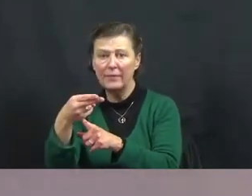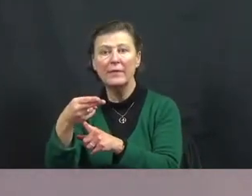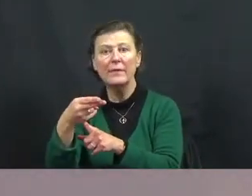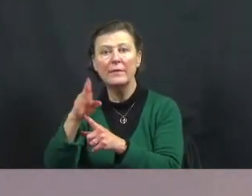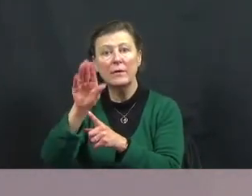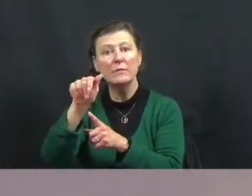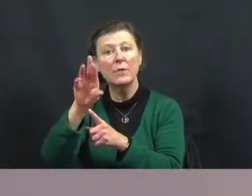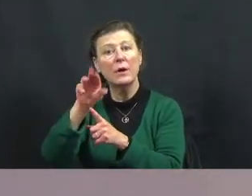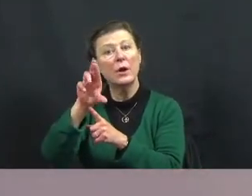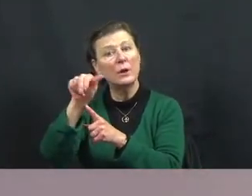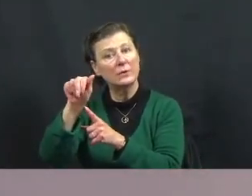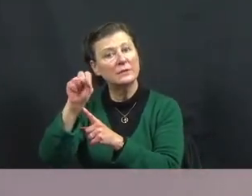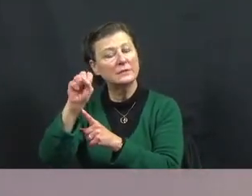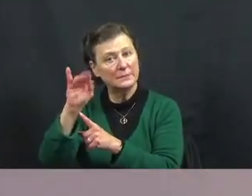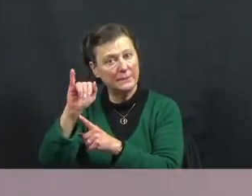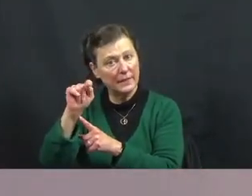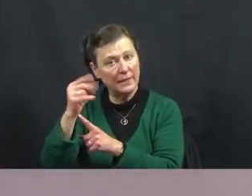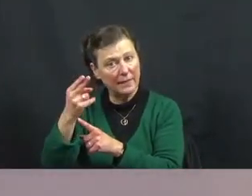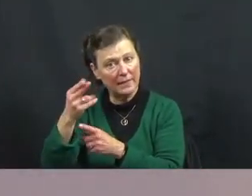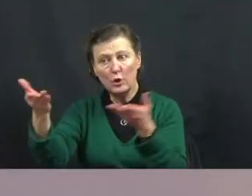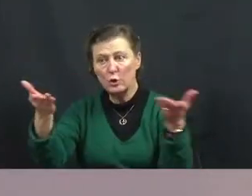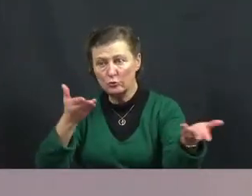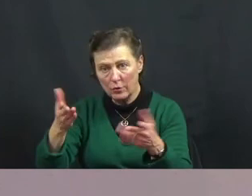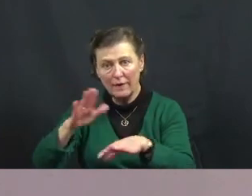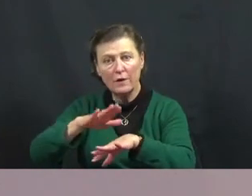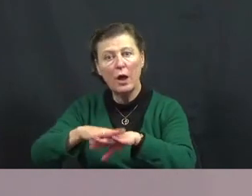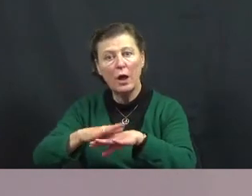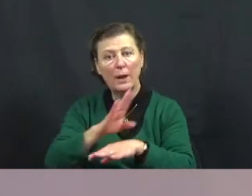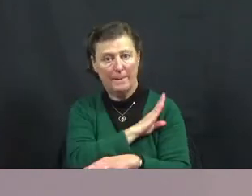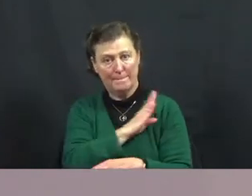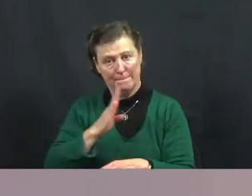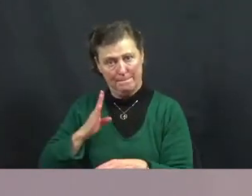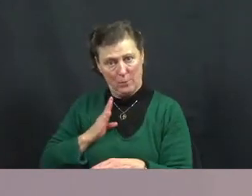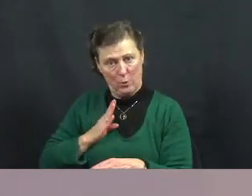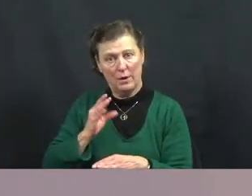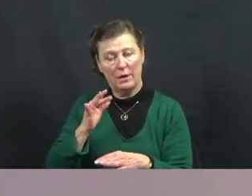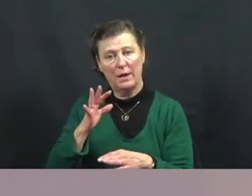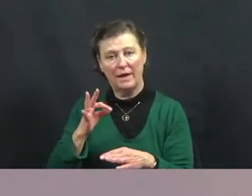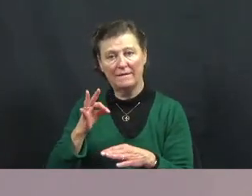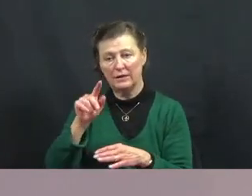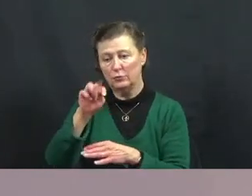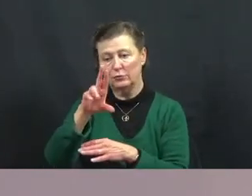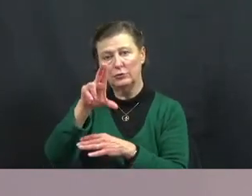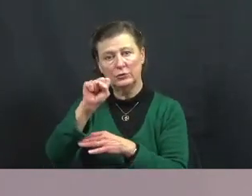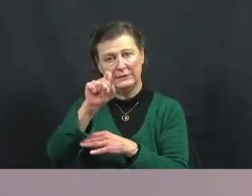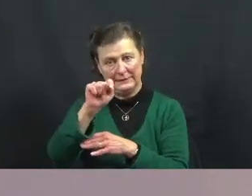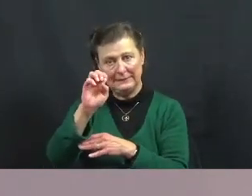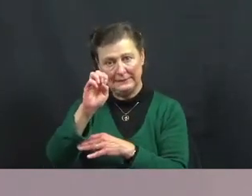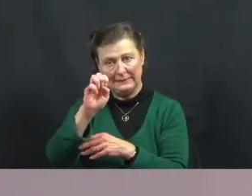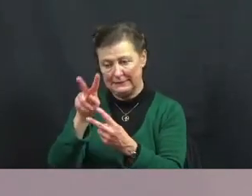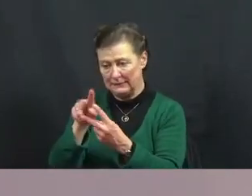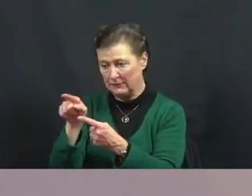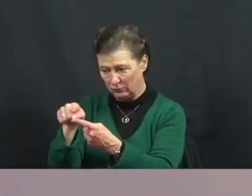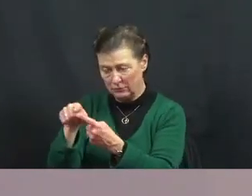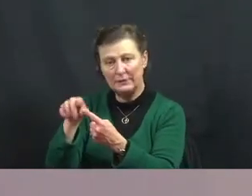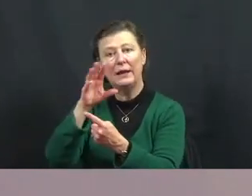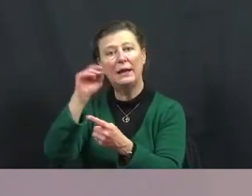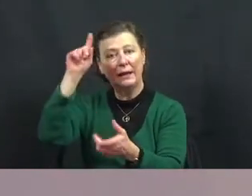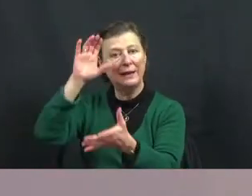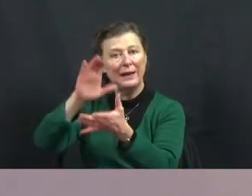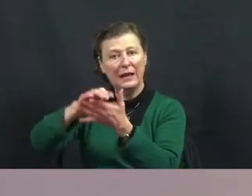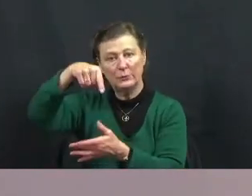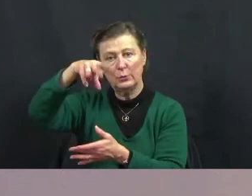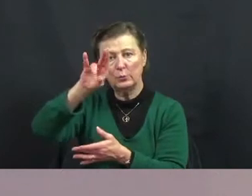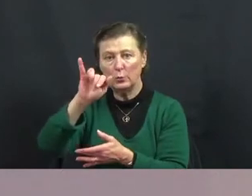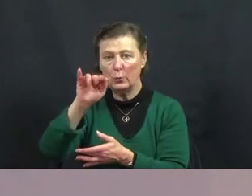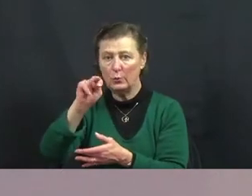Barbara Smith served on our Board of Trustees. She and her husband, Quentin,